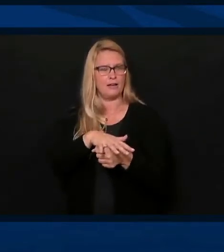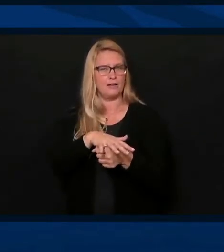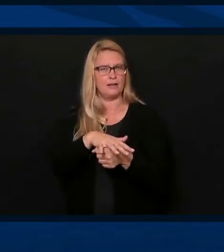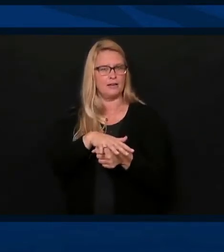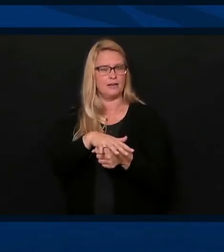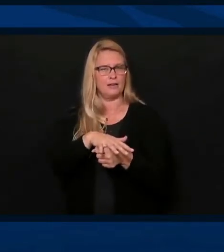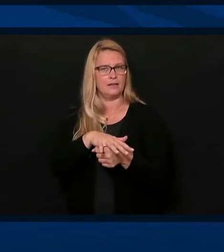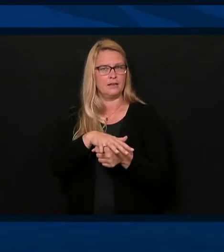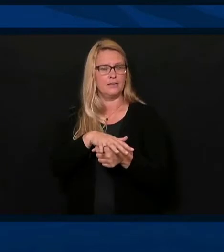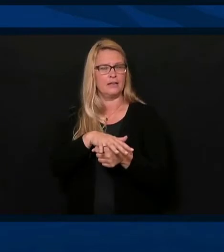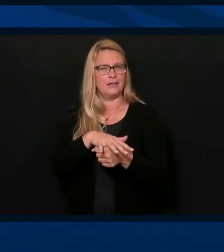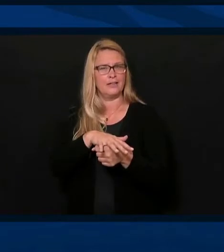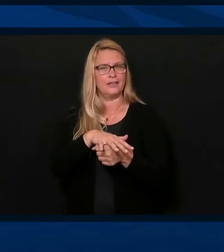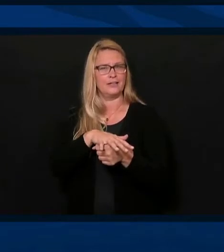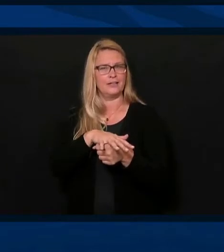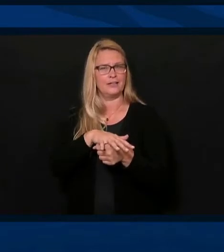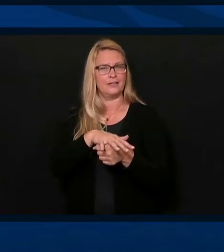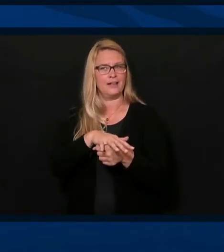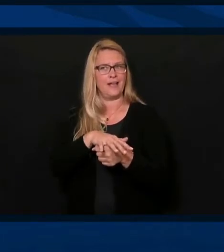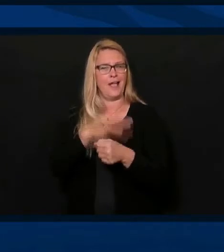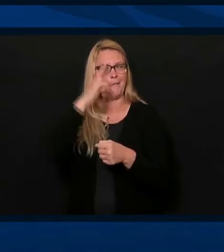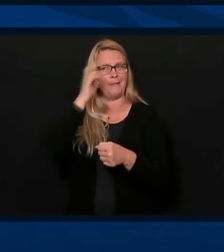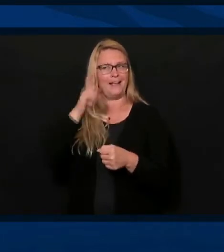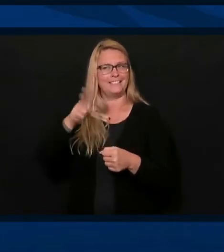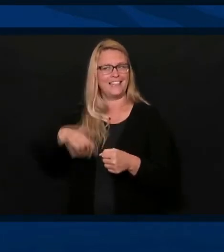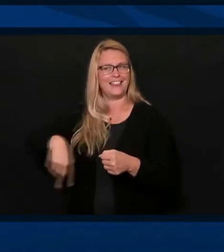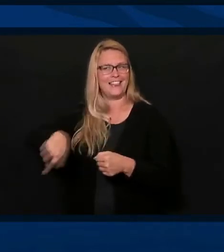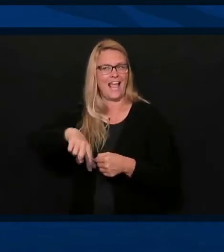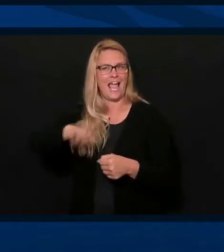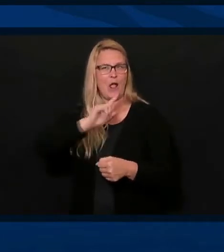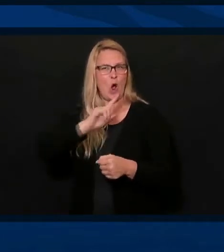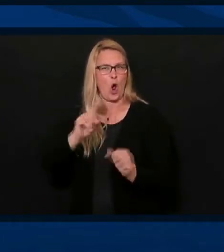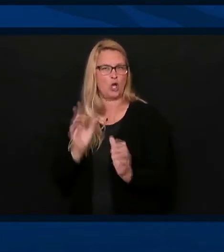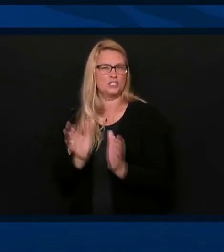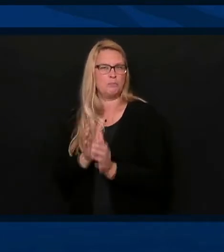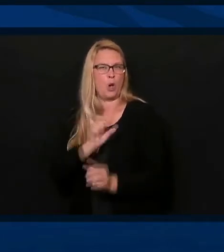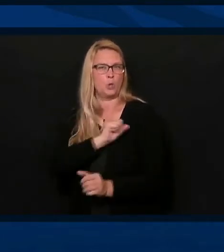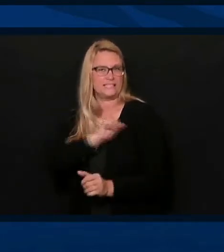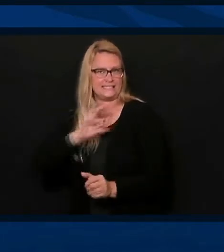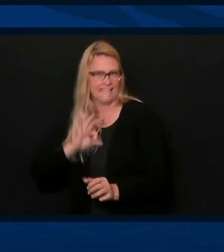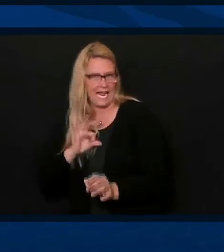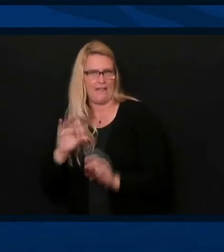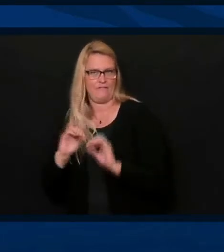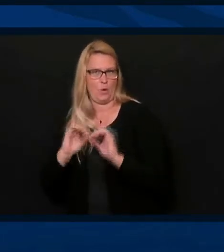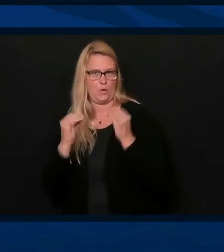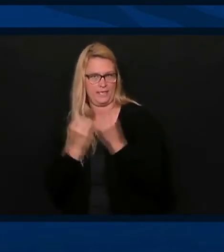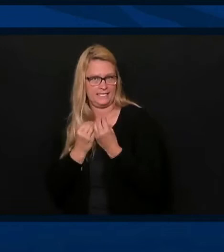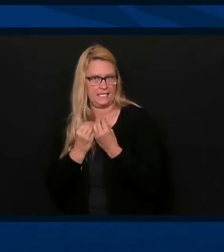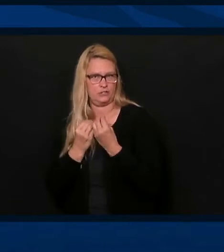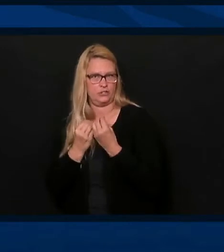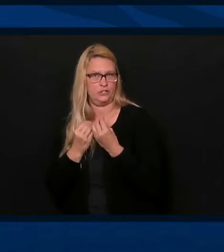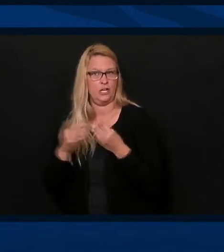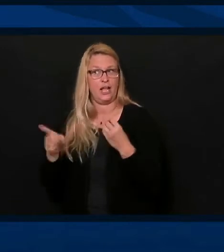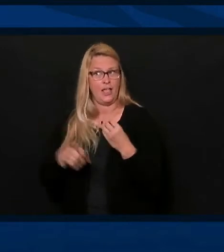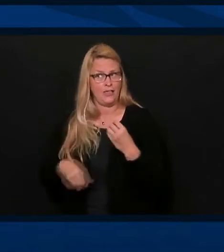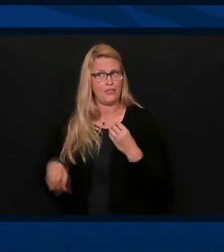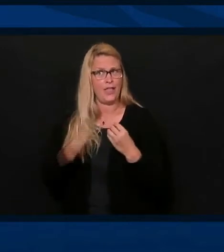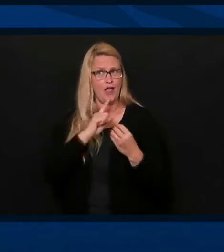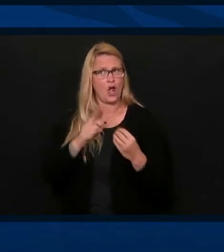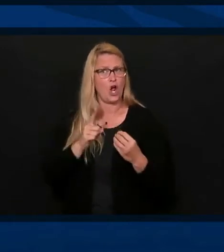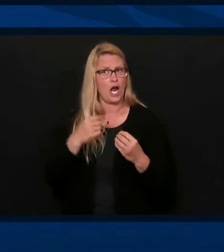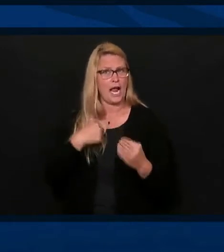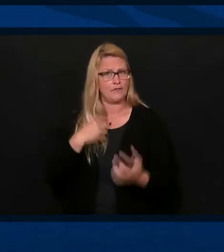they are fairly small staff organizations, that they're having a little bit of a